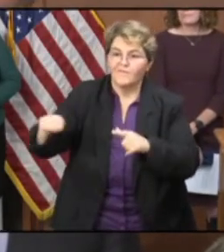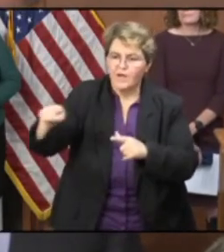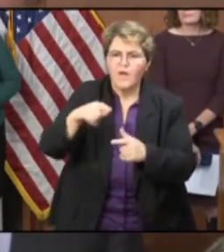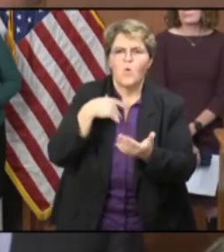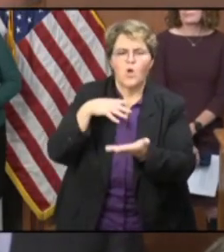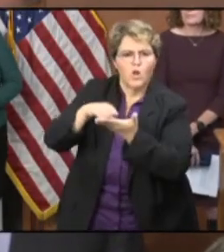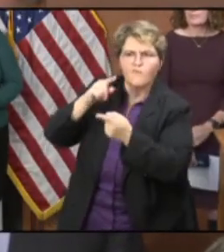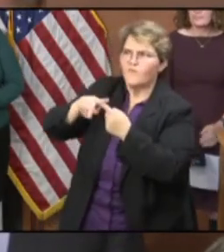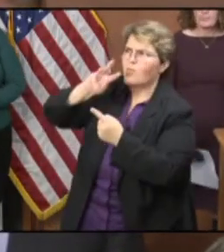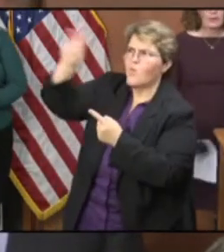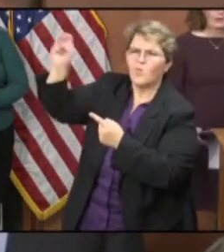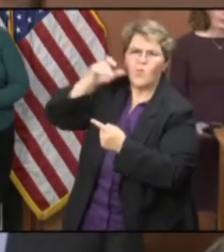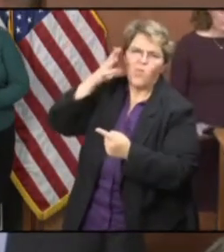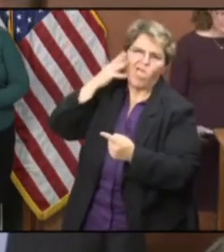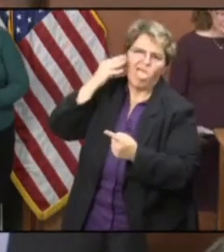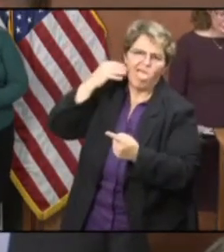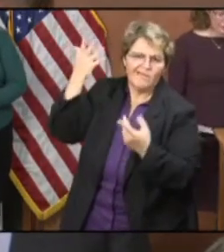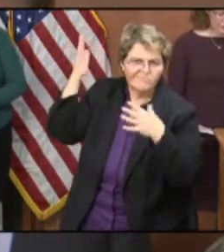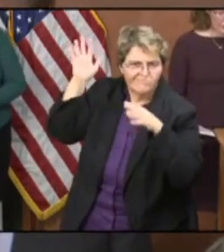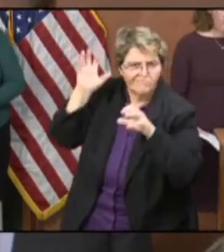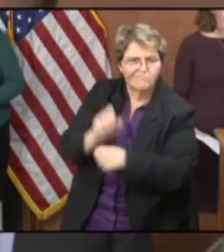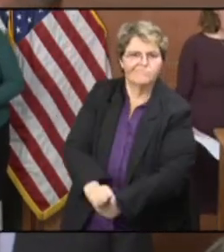Connecticut.